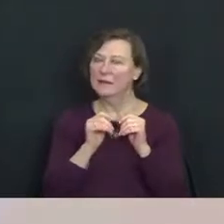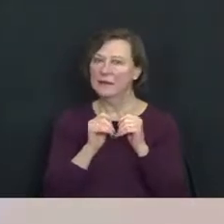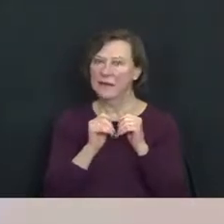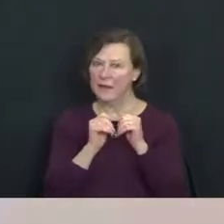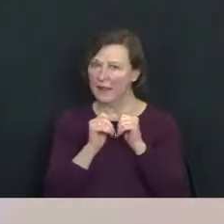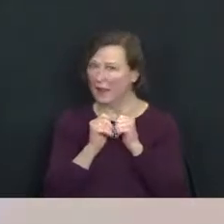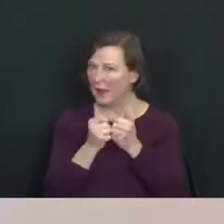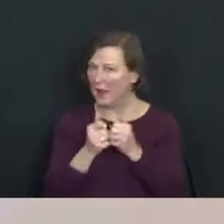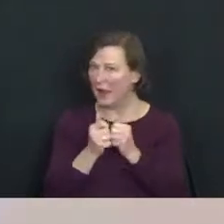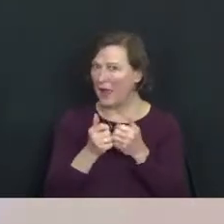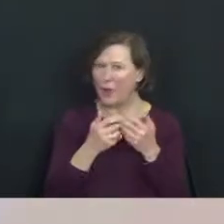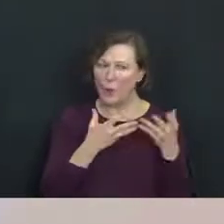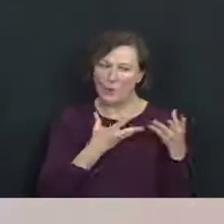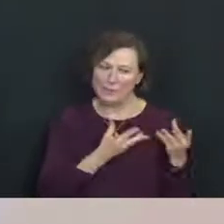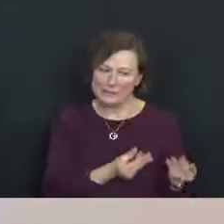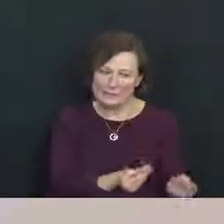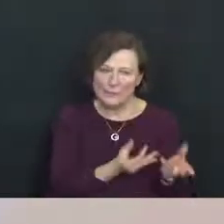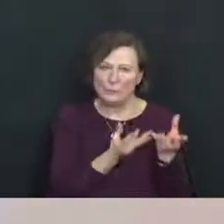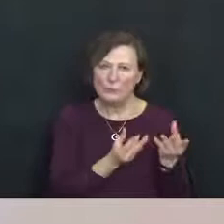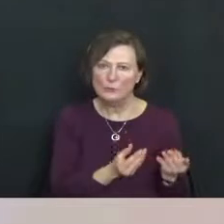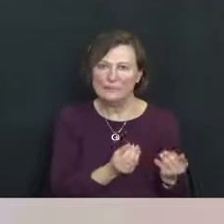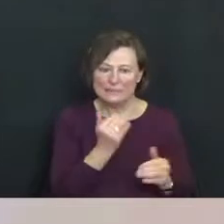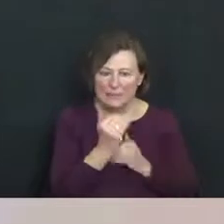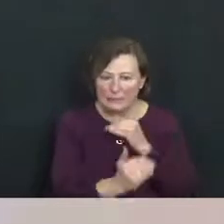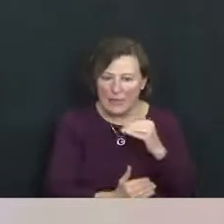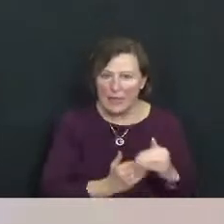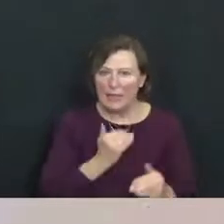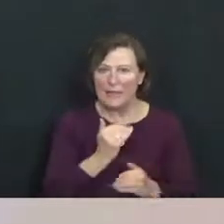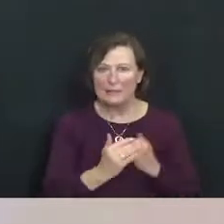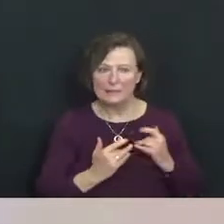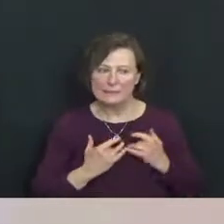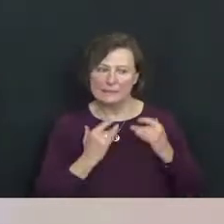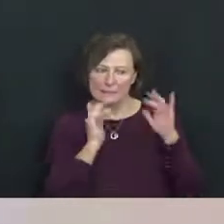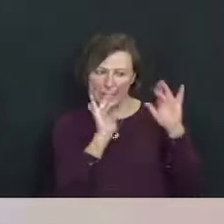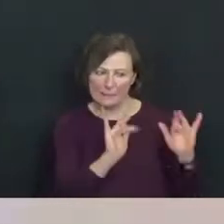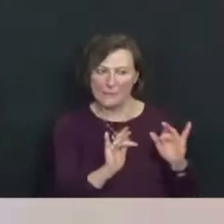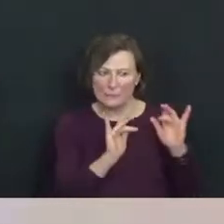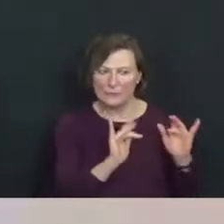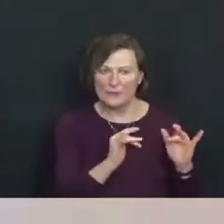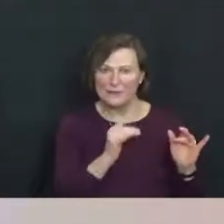how our kindness and compassion blesses others,